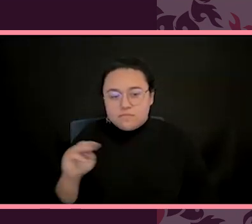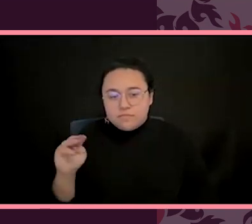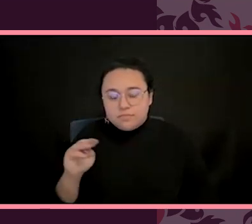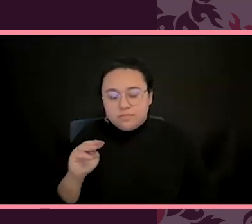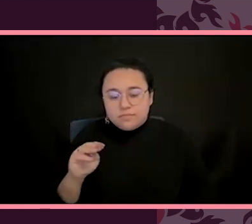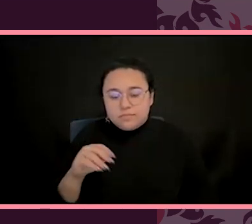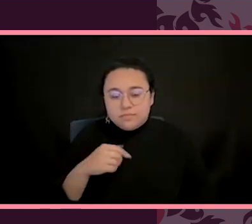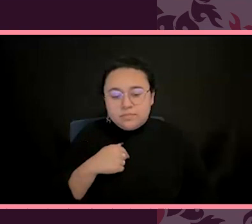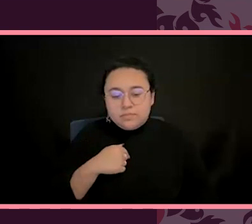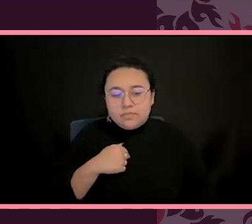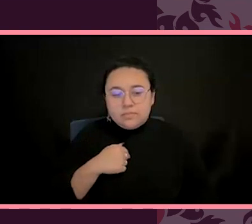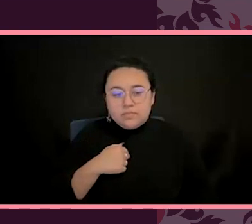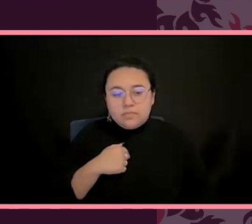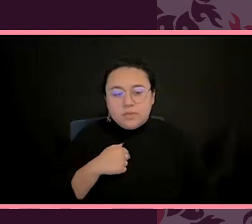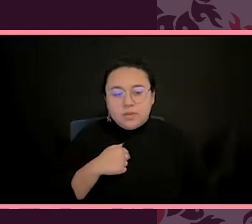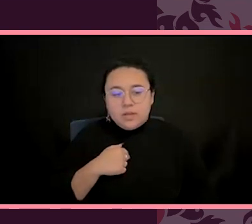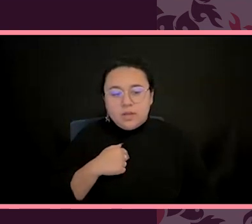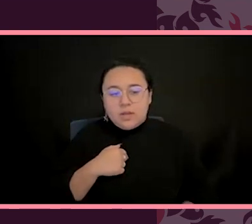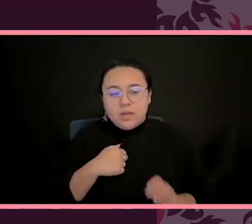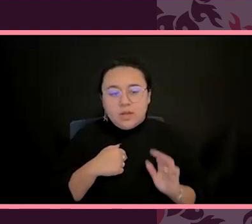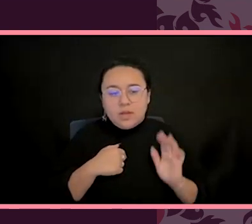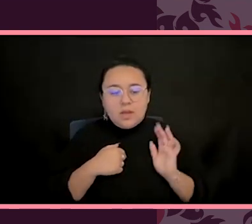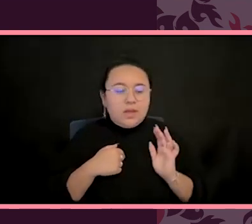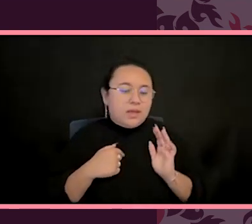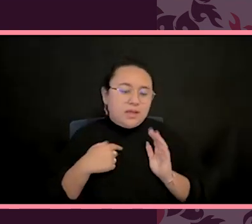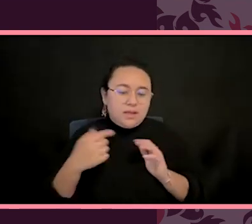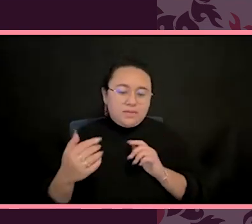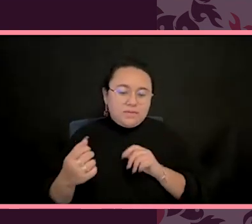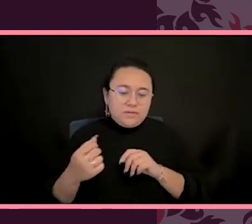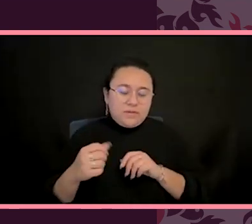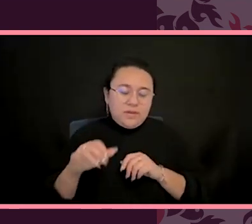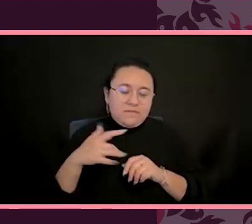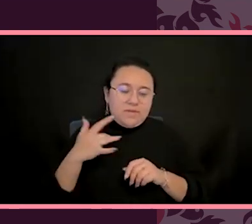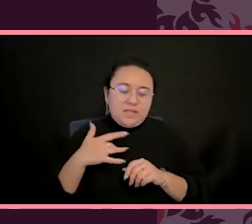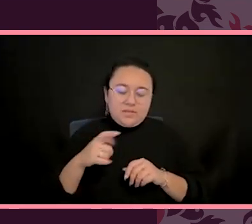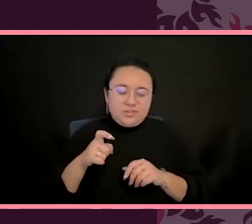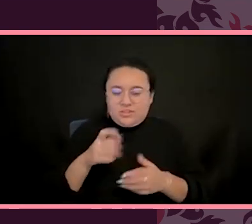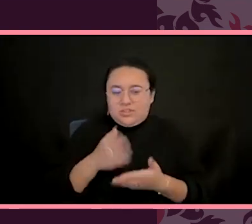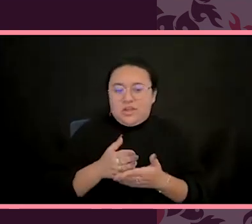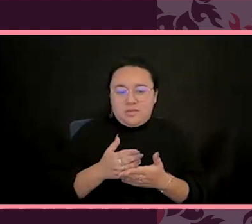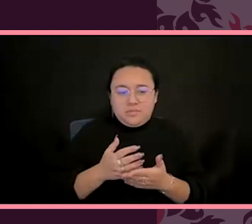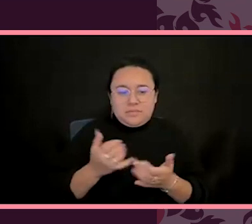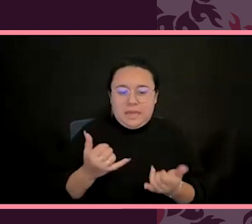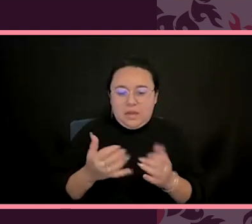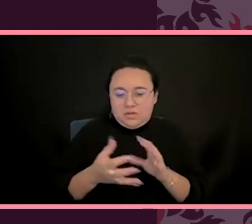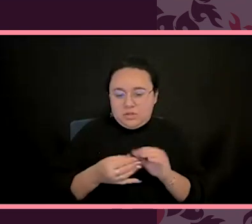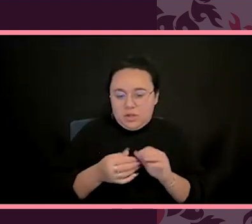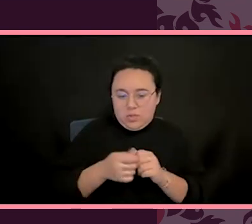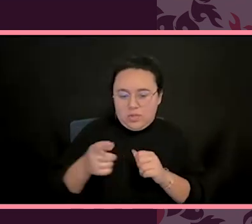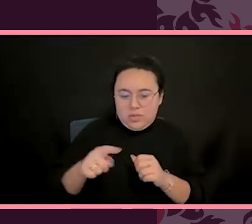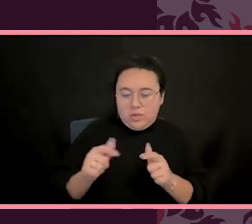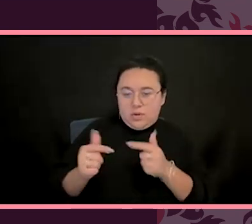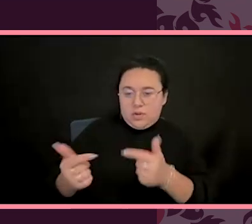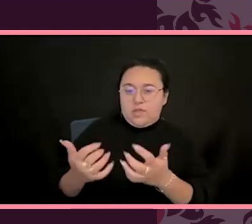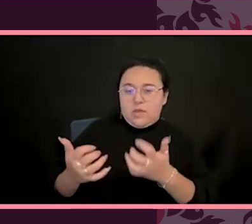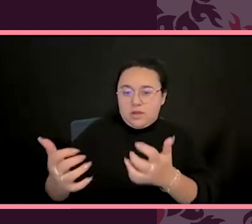I'm getting the sign that I'm supposed to stop talking to you all now and like open it up for other people to ask questions, which